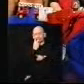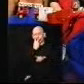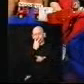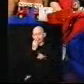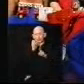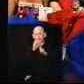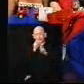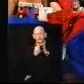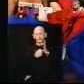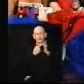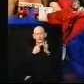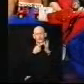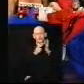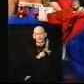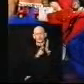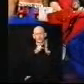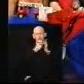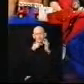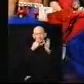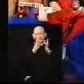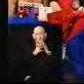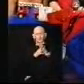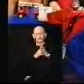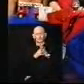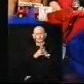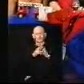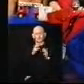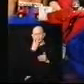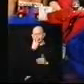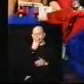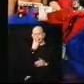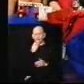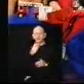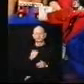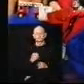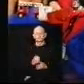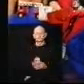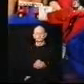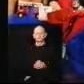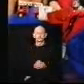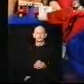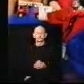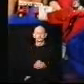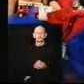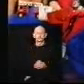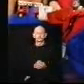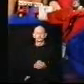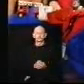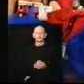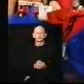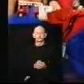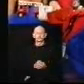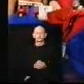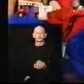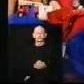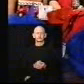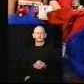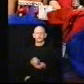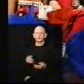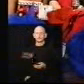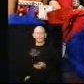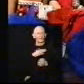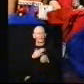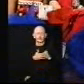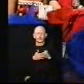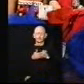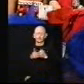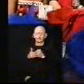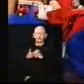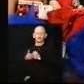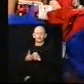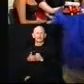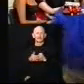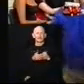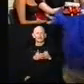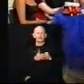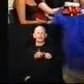them When we didn't quite make them But it's all cleaned up now And all fabulous It's a bit like that